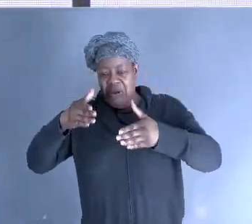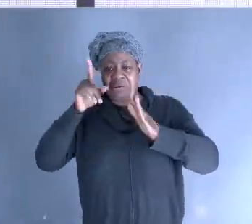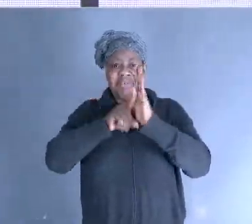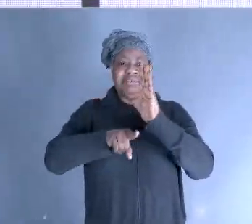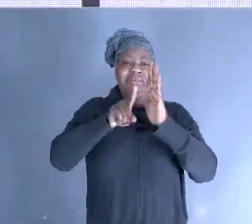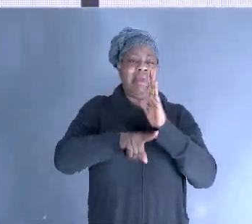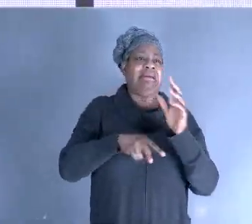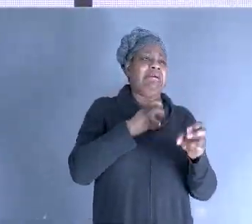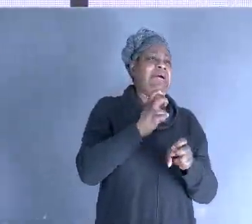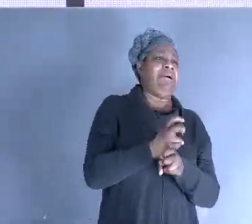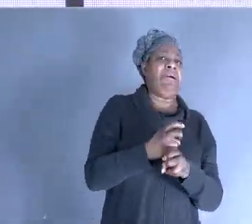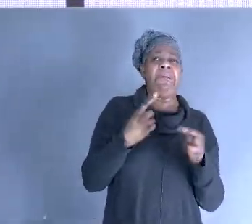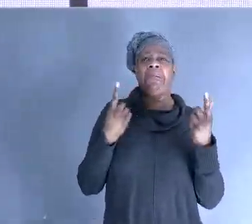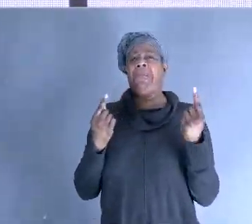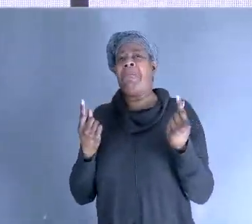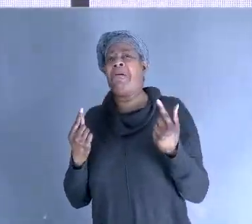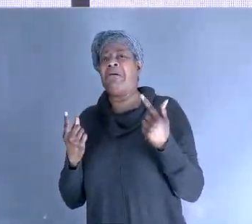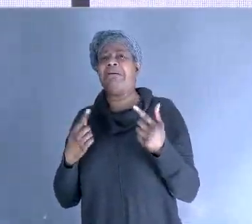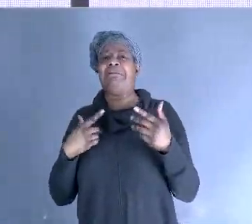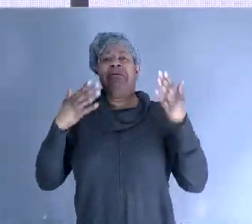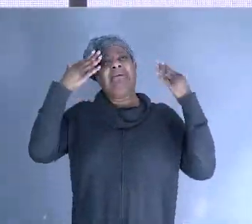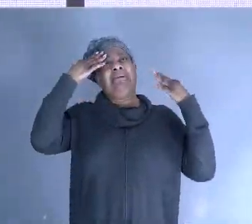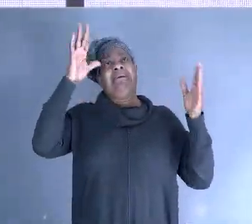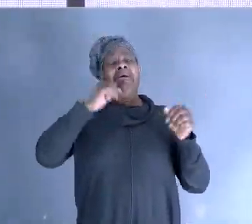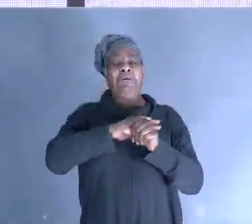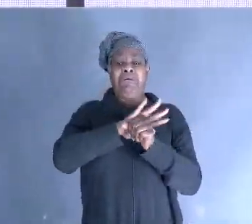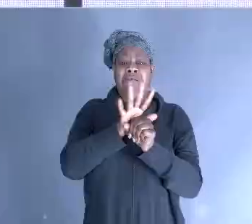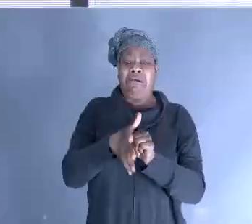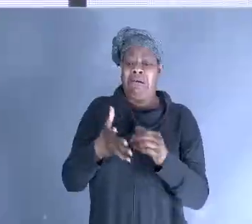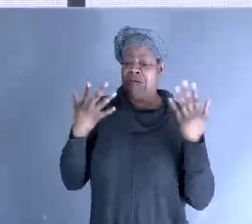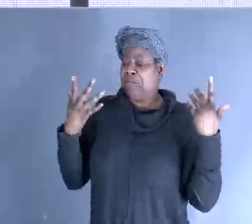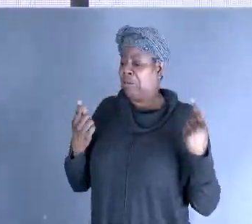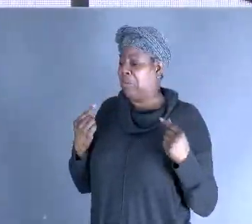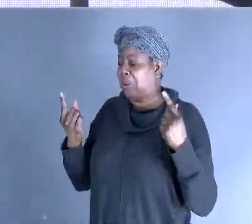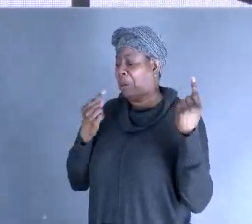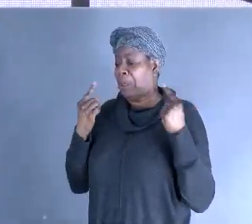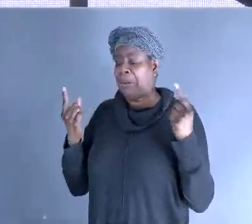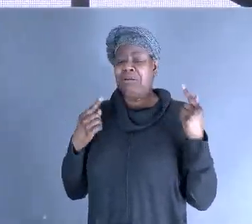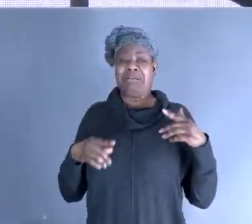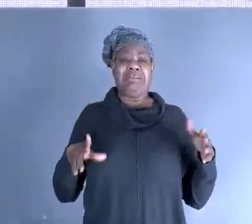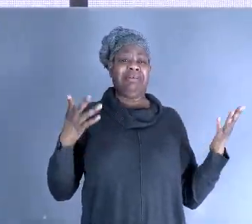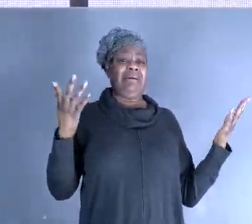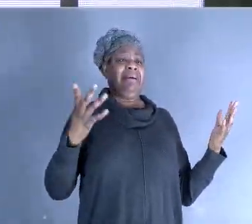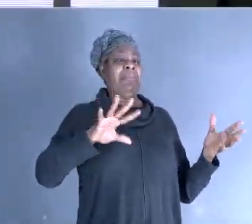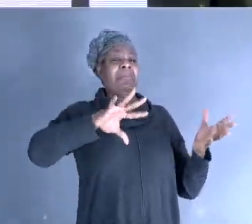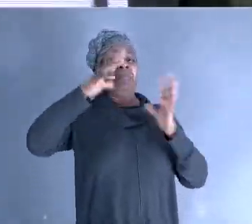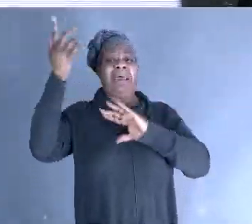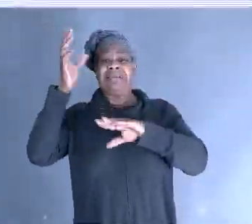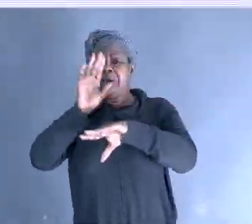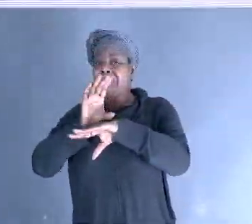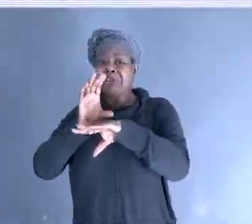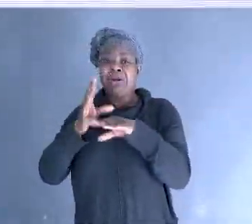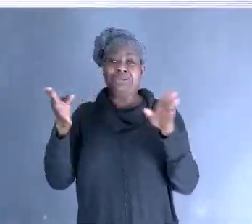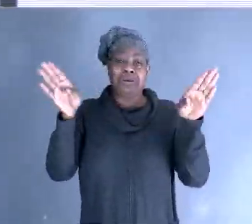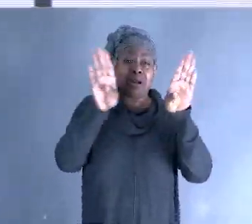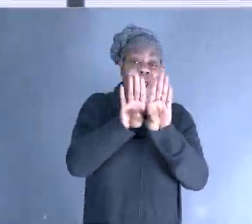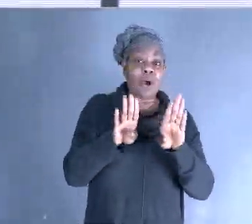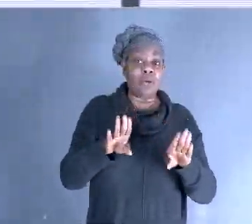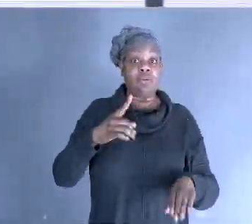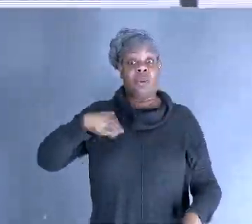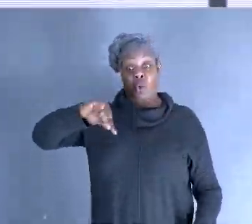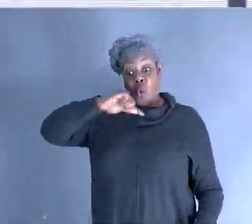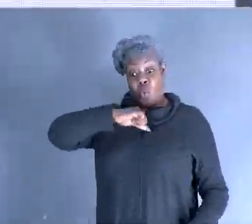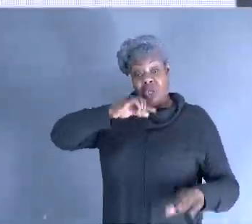difficulties when others were looking at the giants when others were looking at the topography of the land we decided as